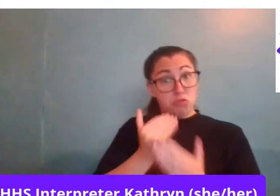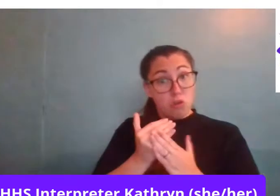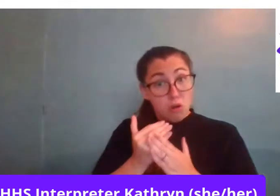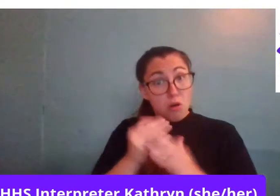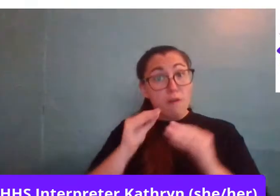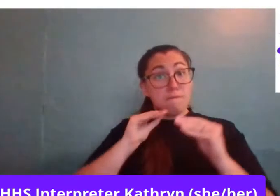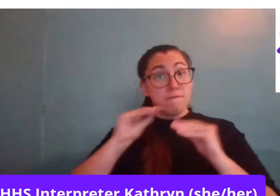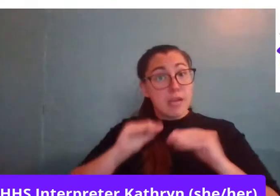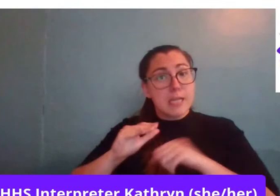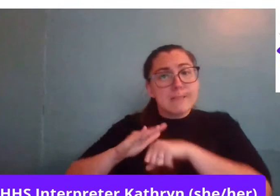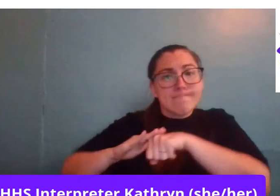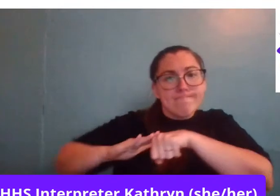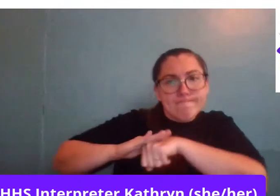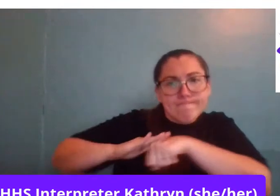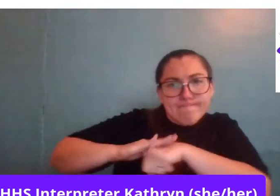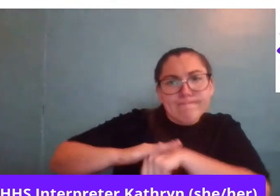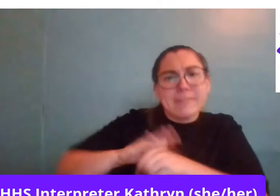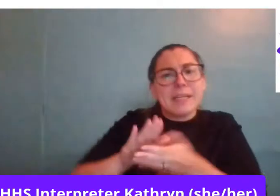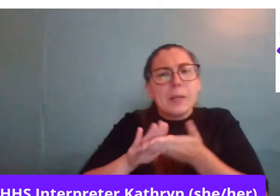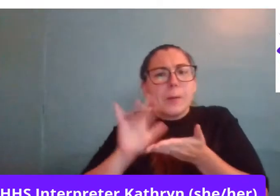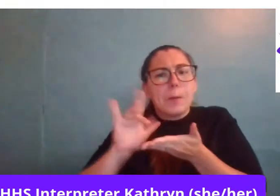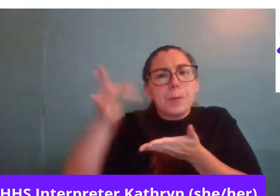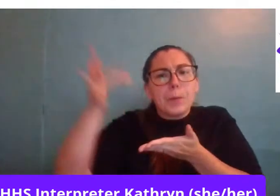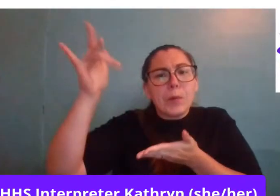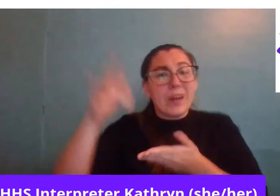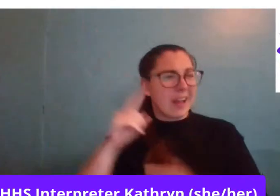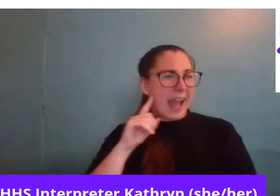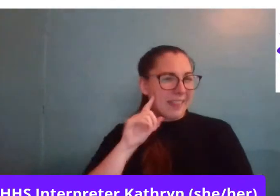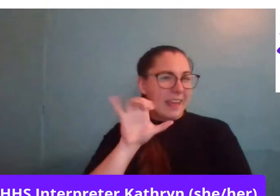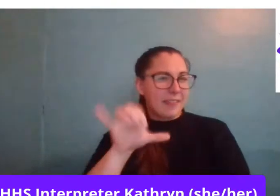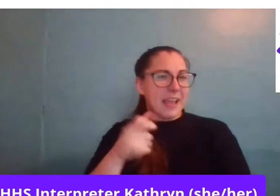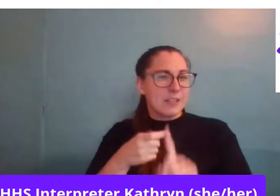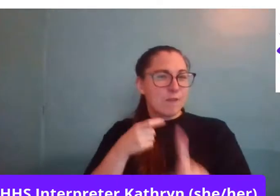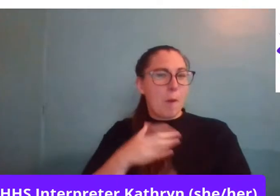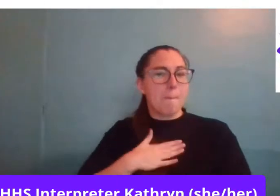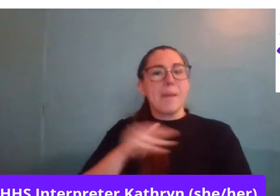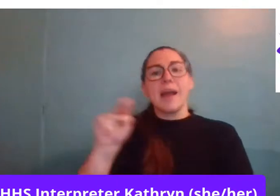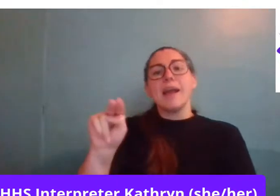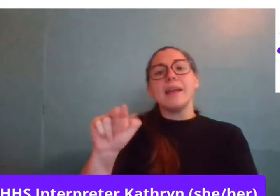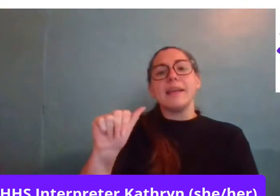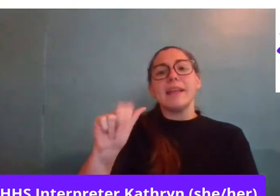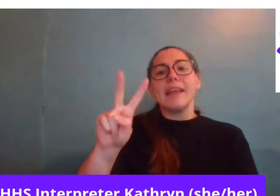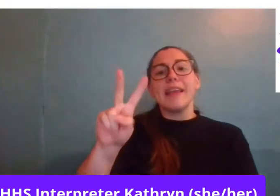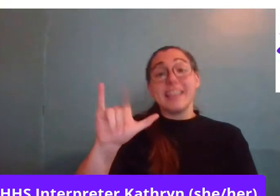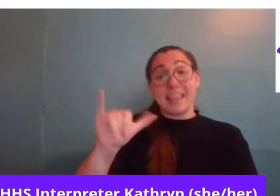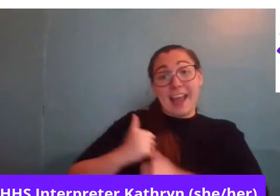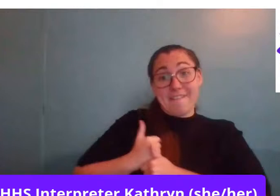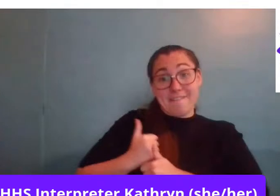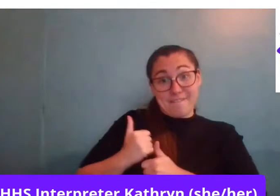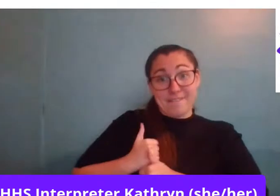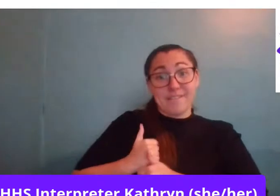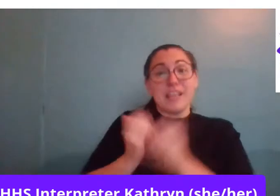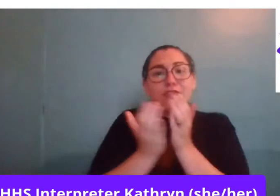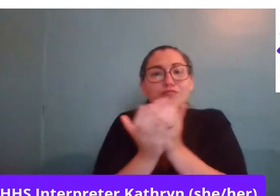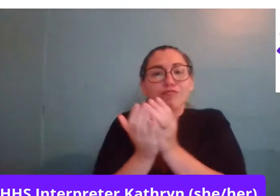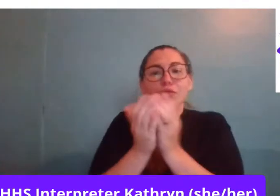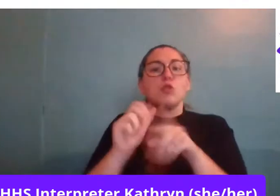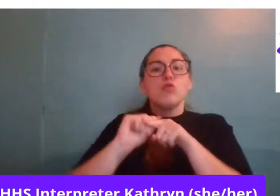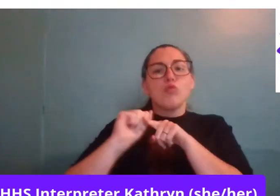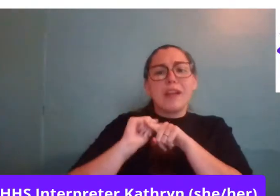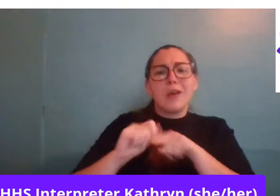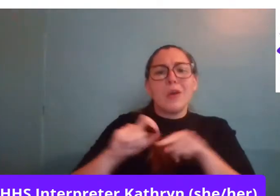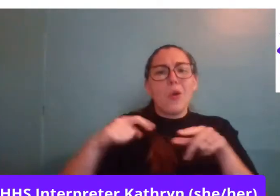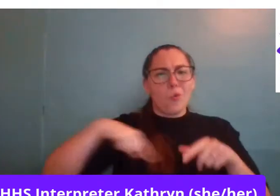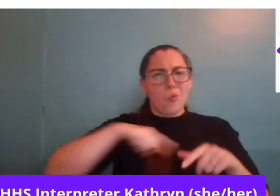he shines them. But I think that part of that comes from my Navy training, where we had to put a spit